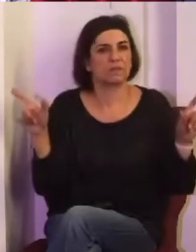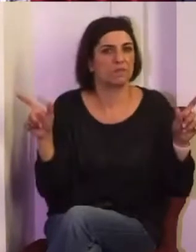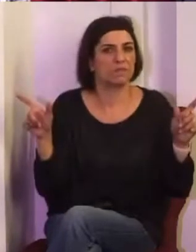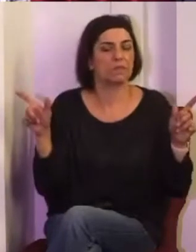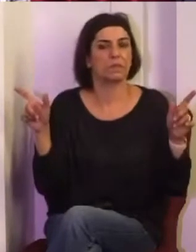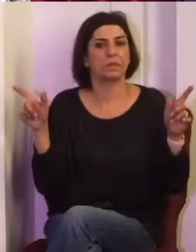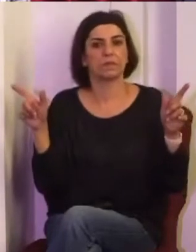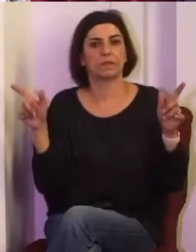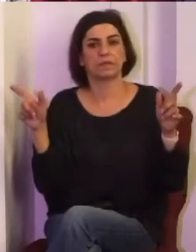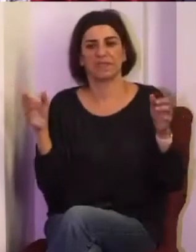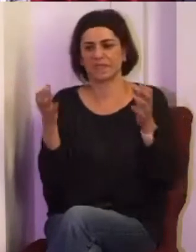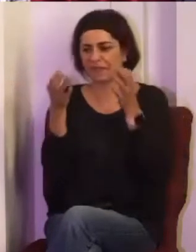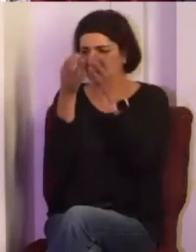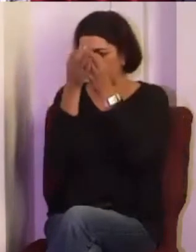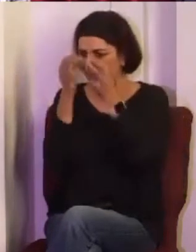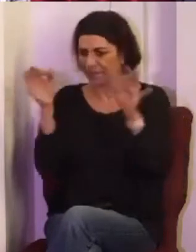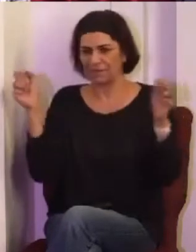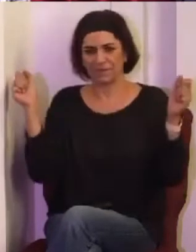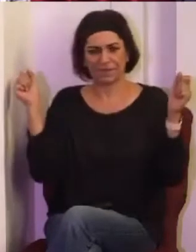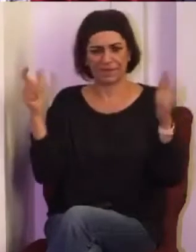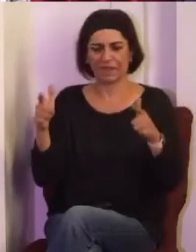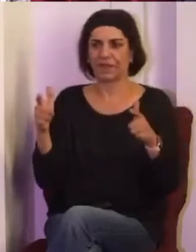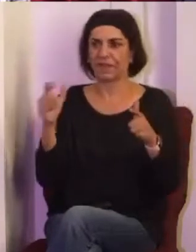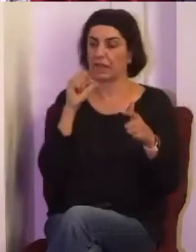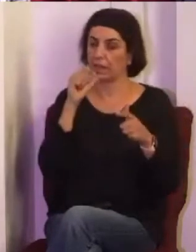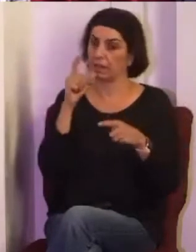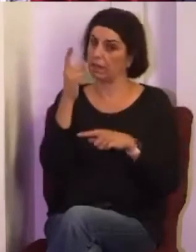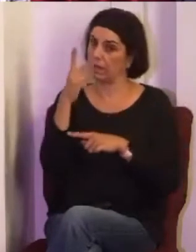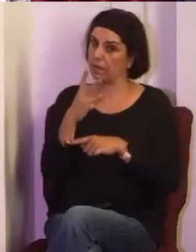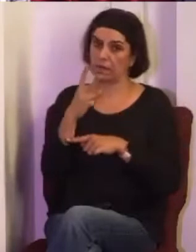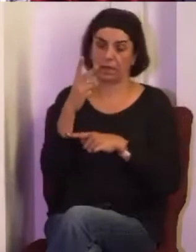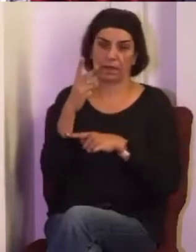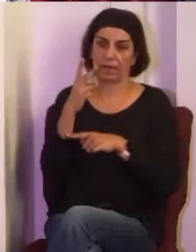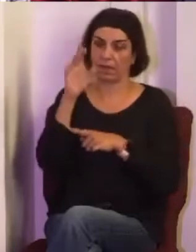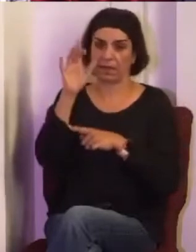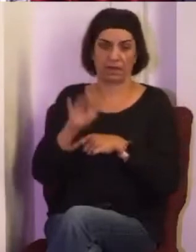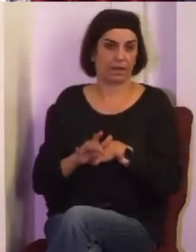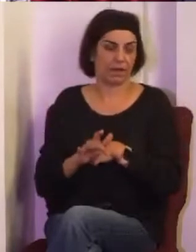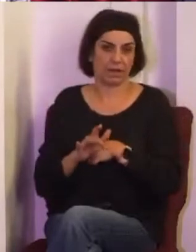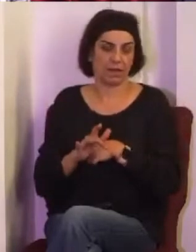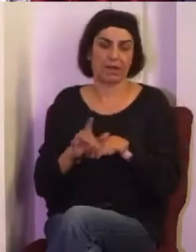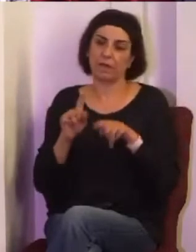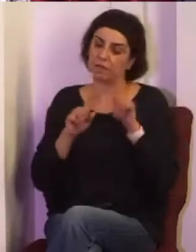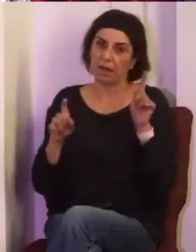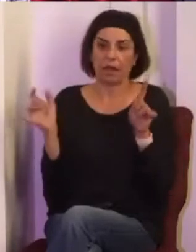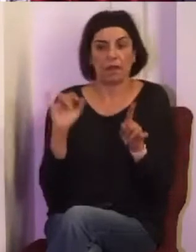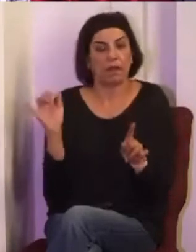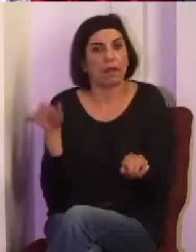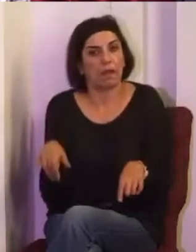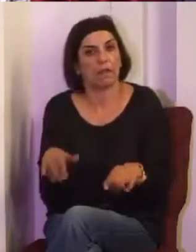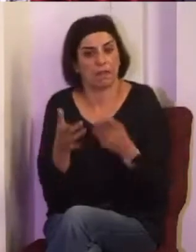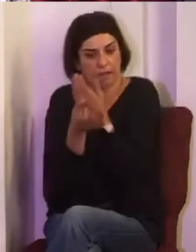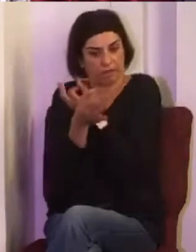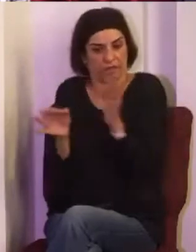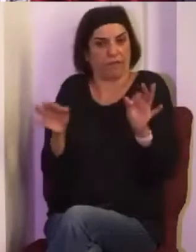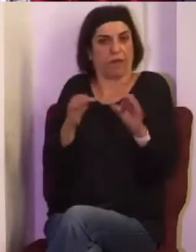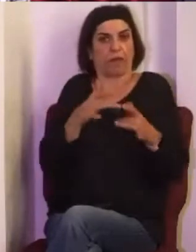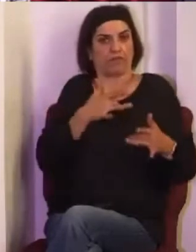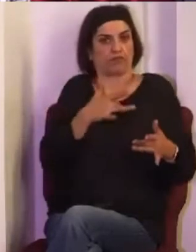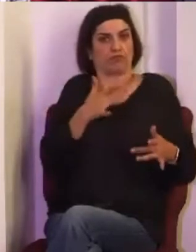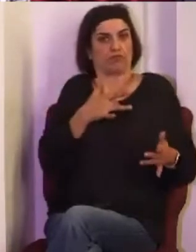were just so free. They were like, now they weren't half naked, but they were like those half naked people on the pride